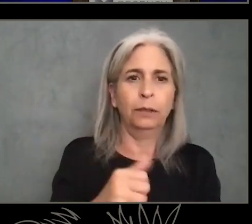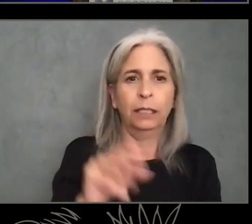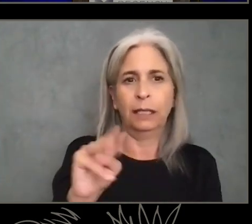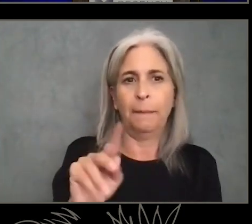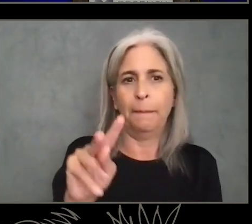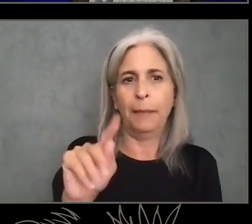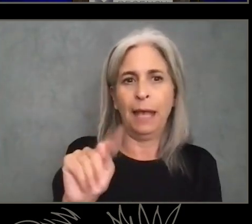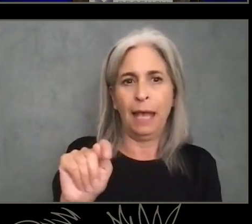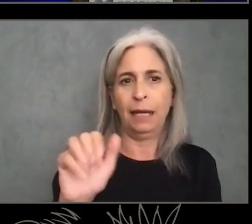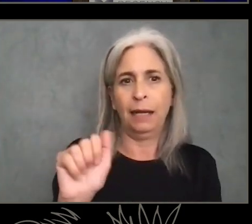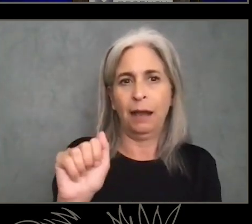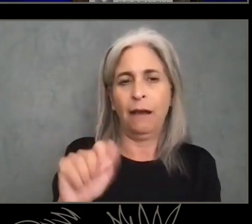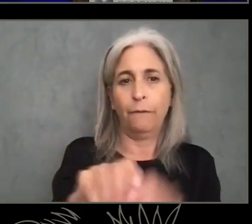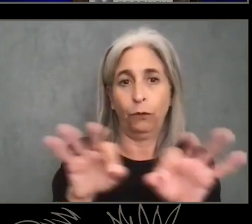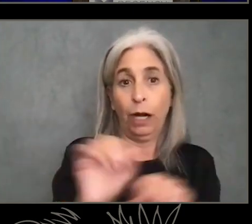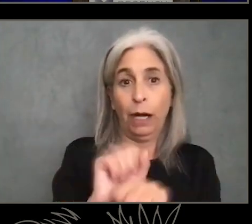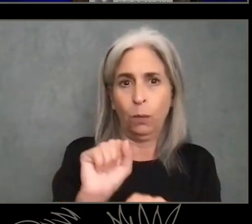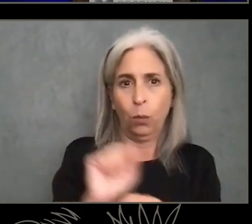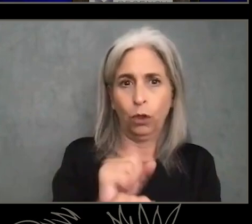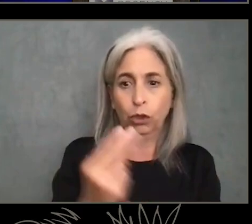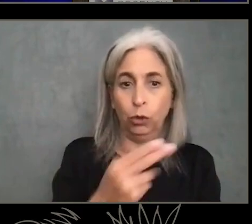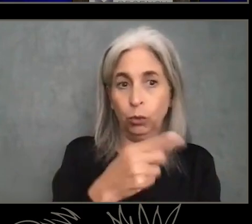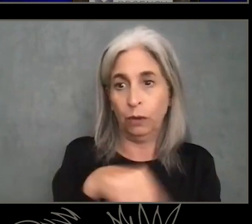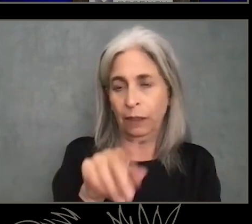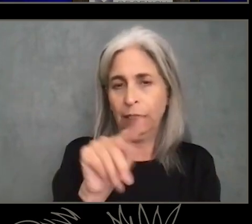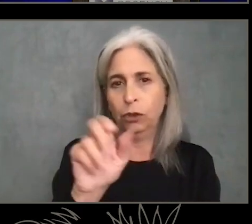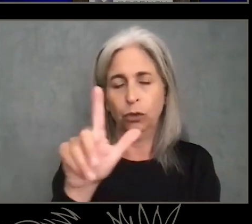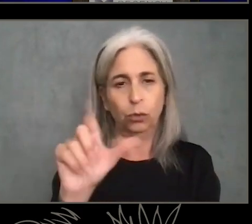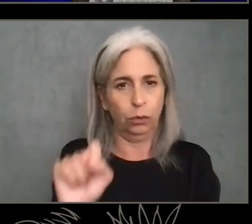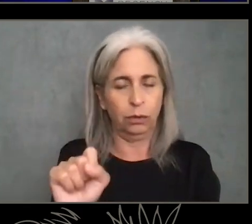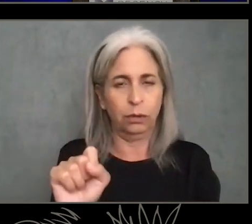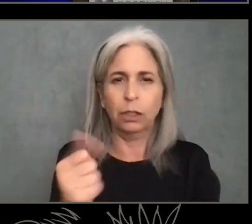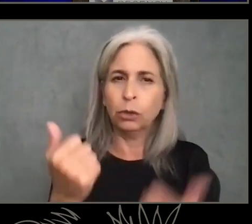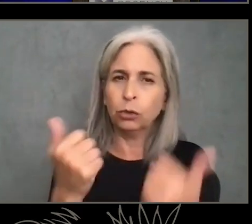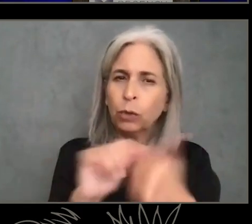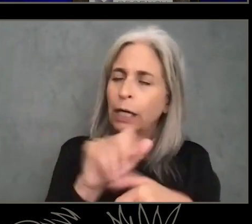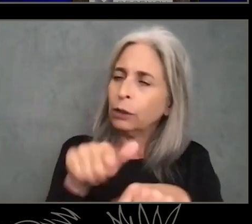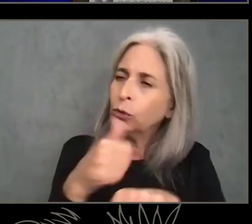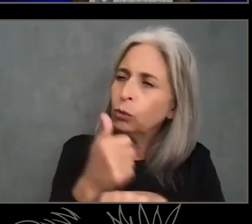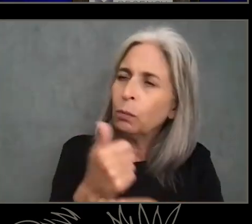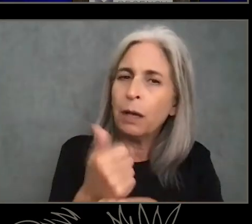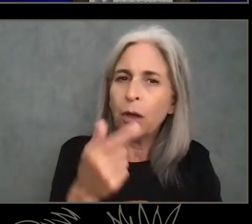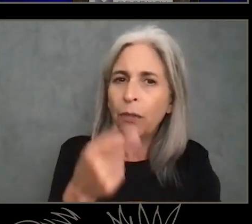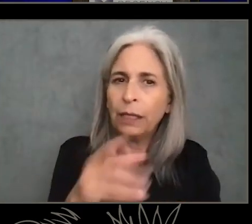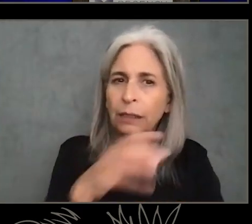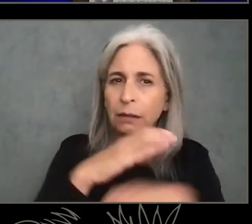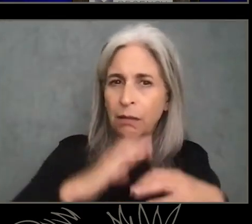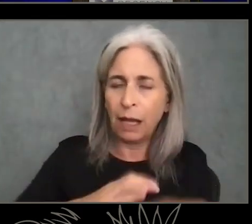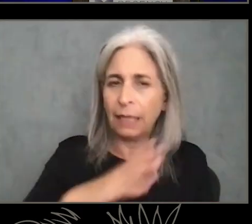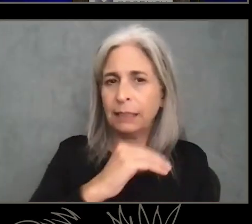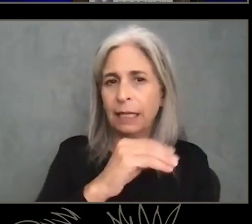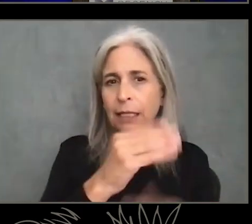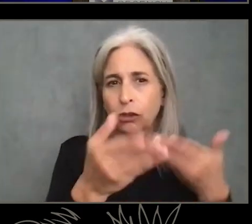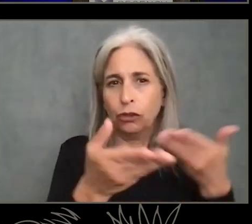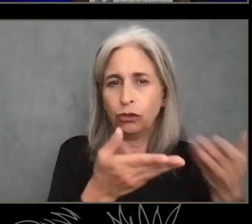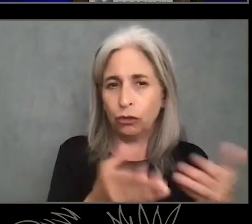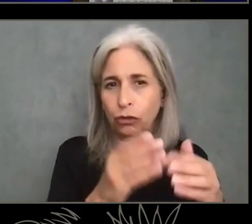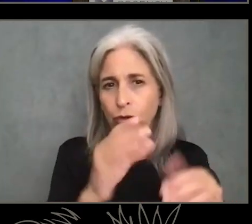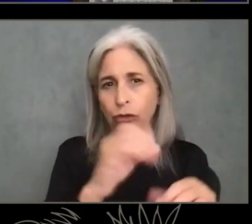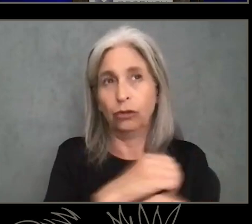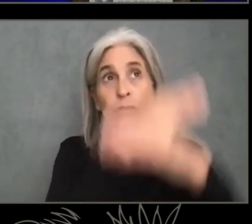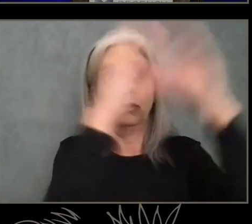that took advantage of Vite. And when trying to build these client and